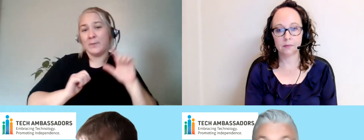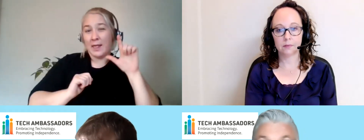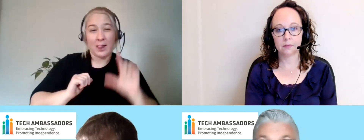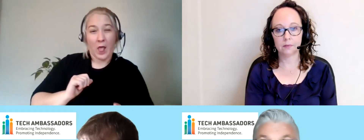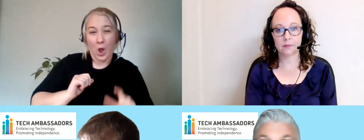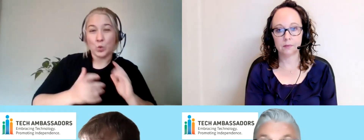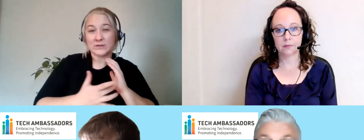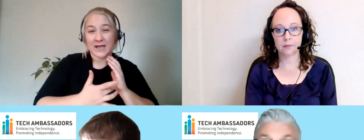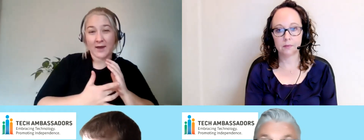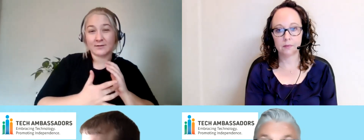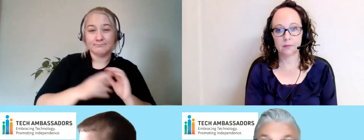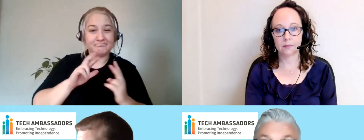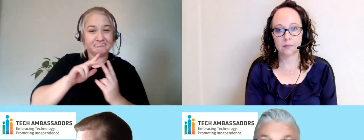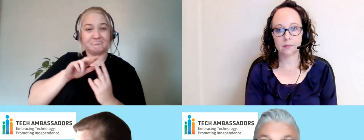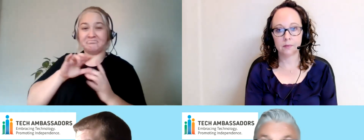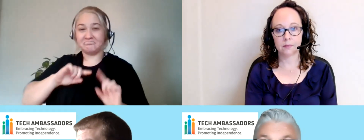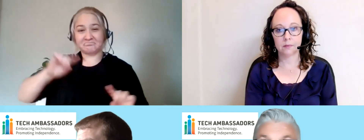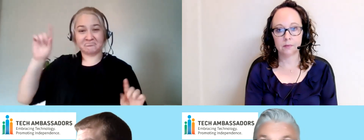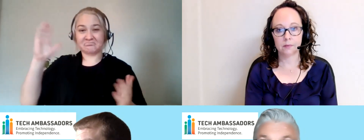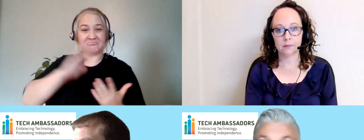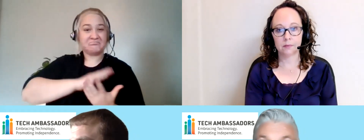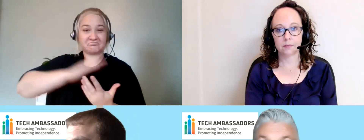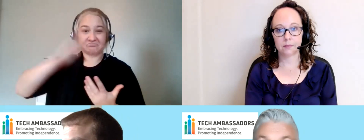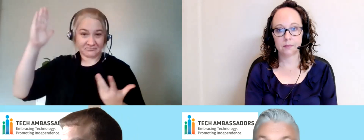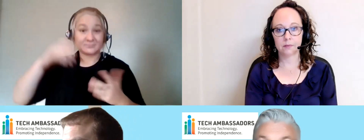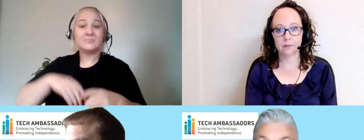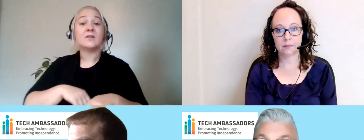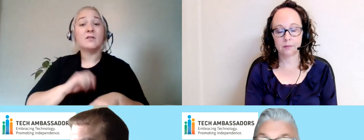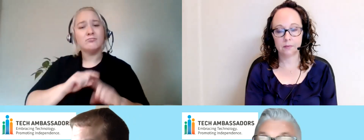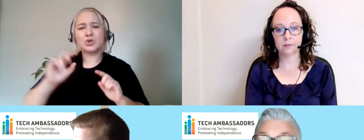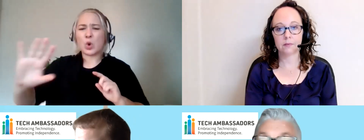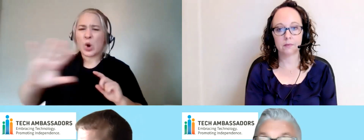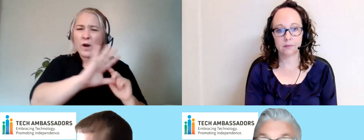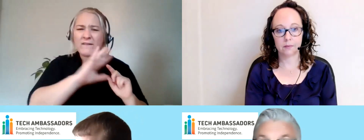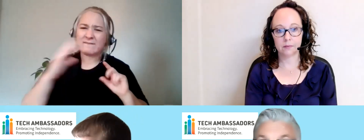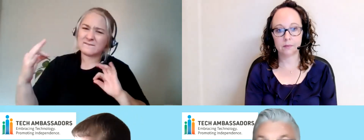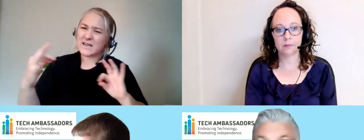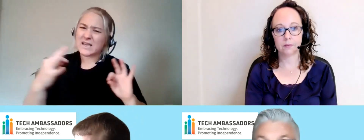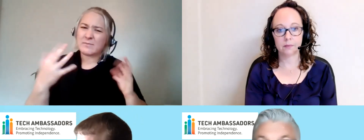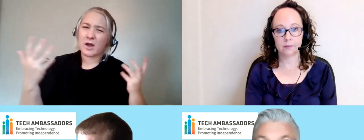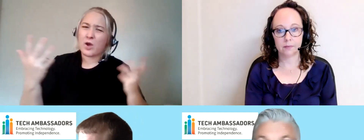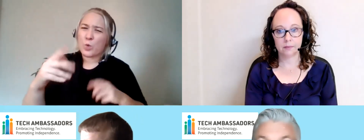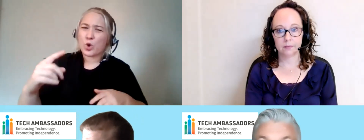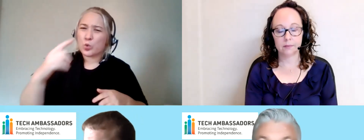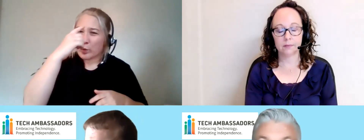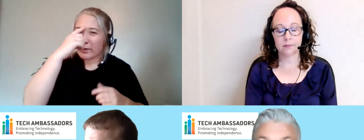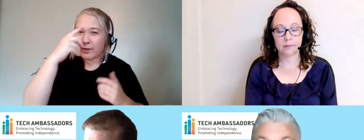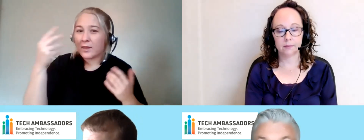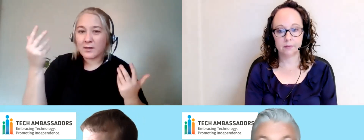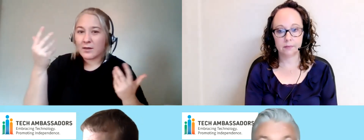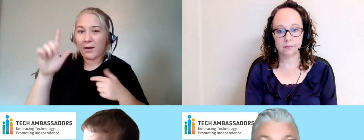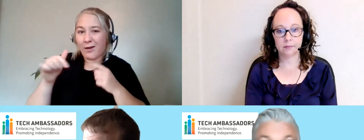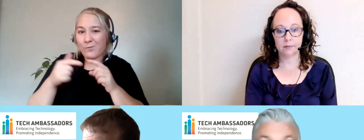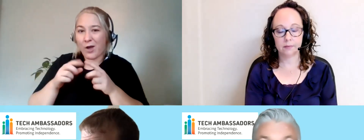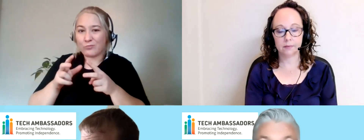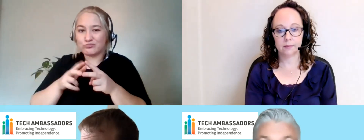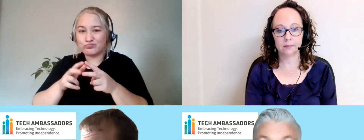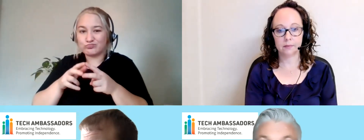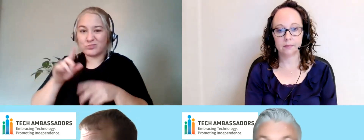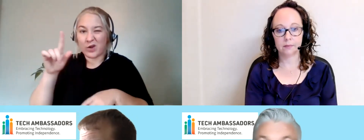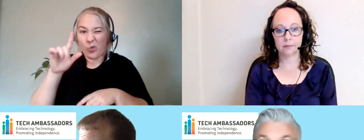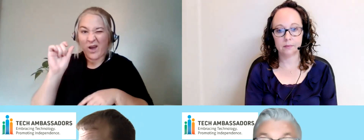Okay, so your feedback, what you think about both of those